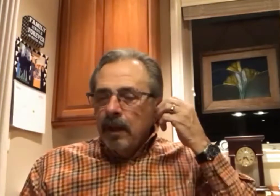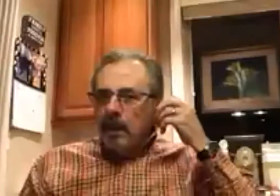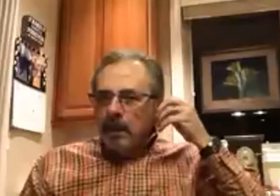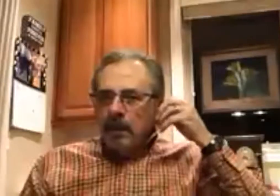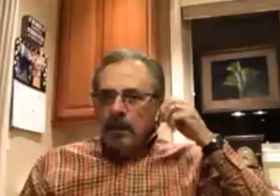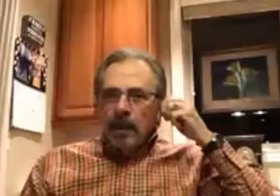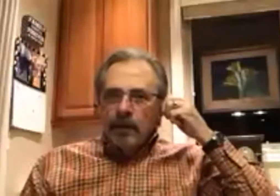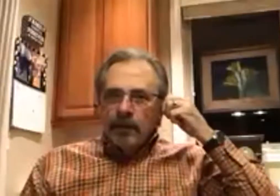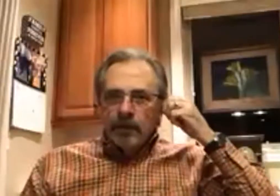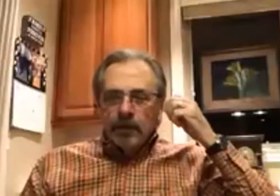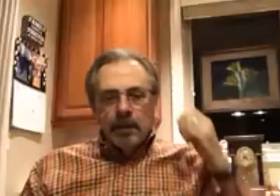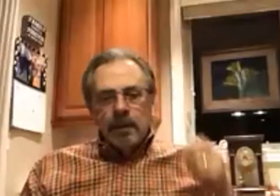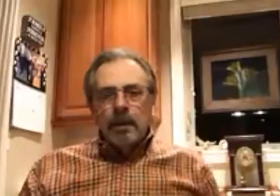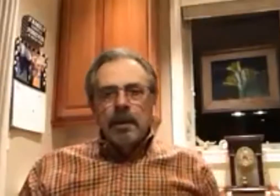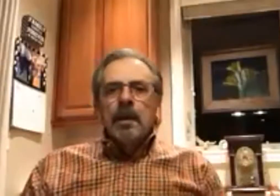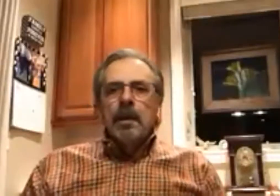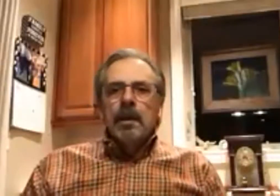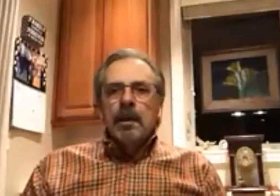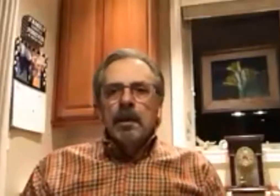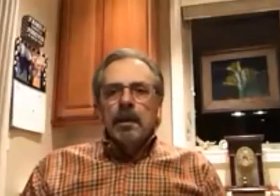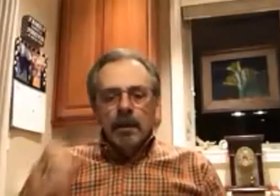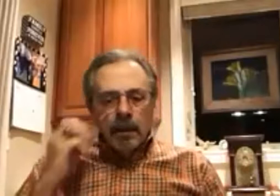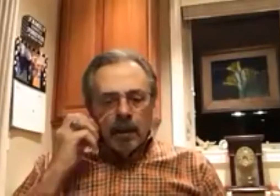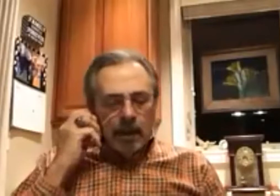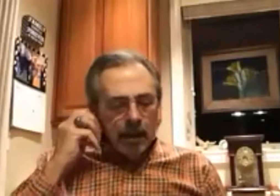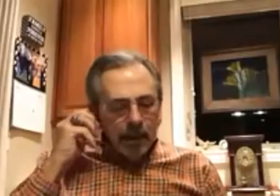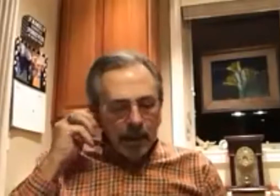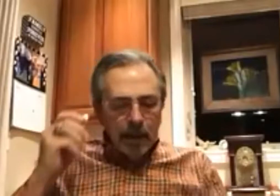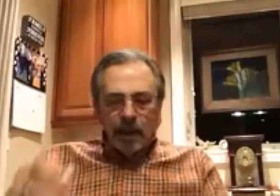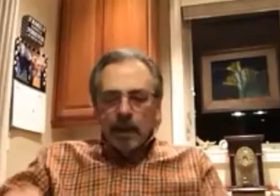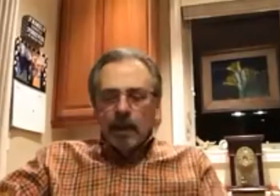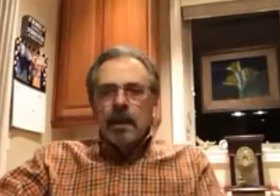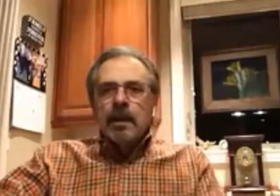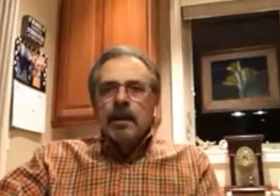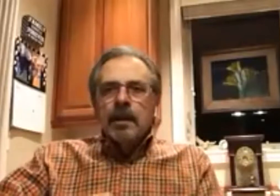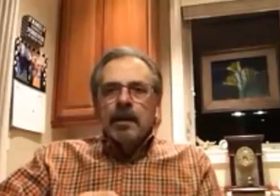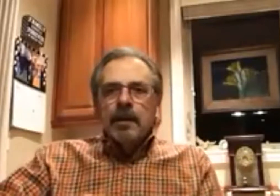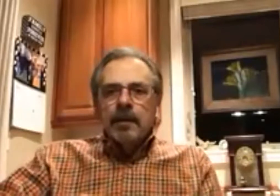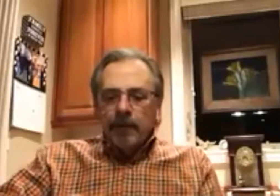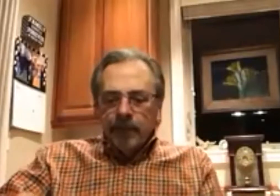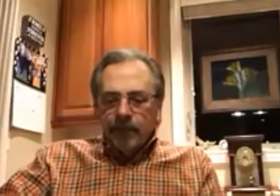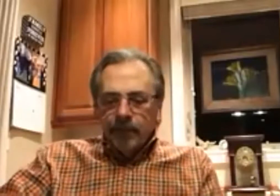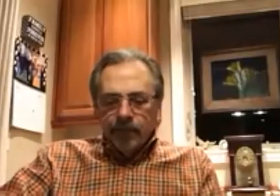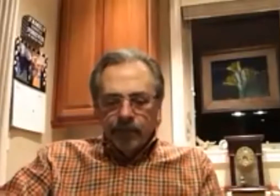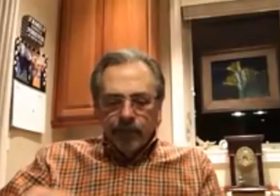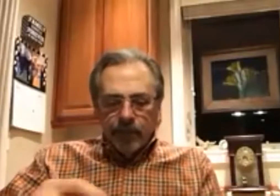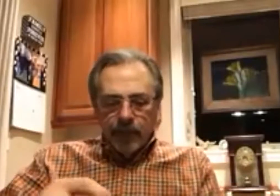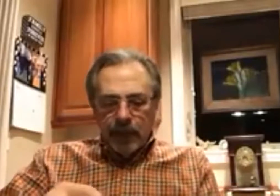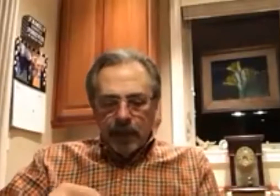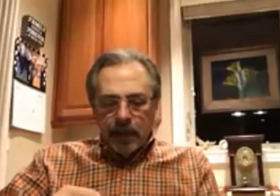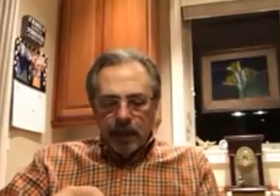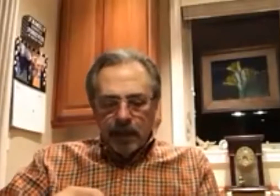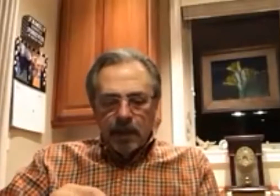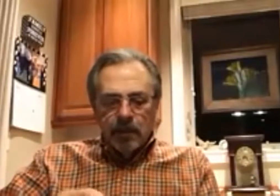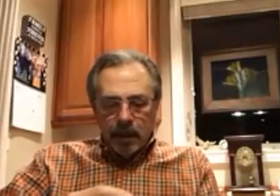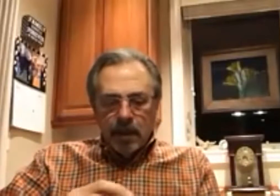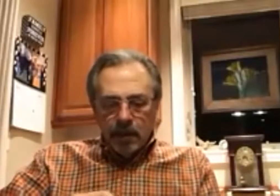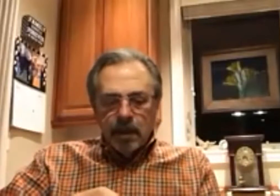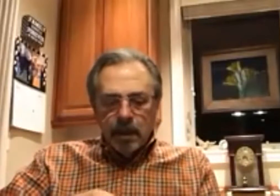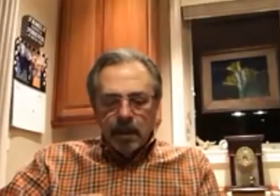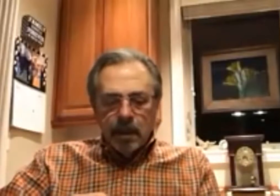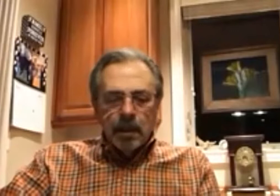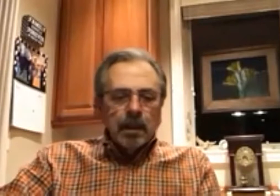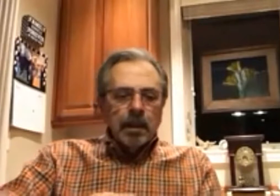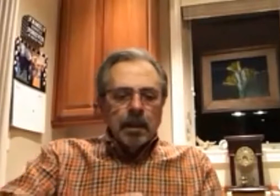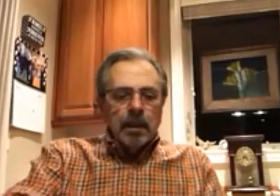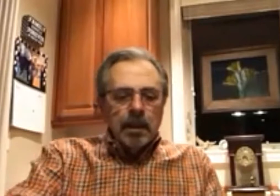So I'm sorry, I didn't hear the last part of it, but just I'm just advocating for it because it's an